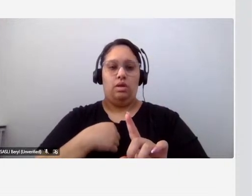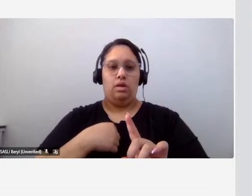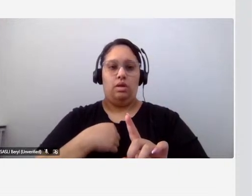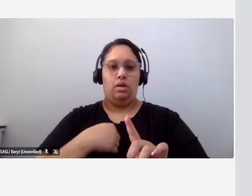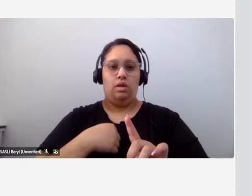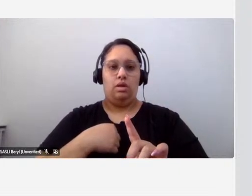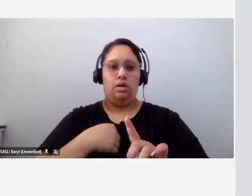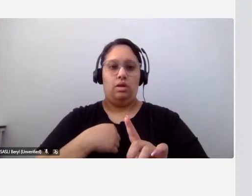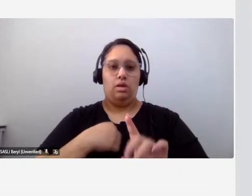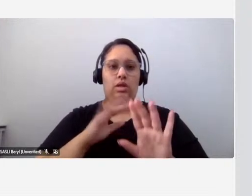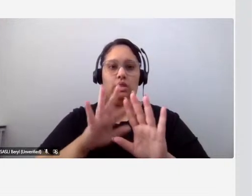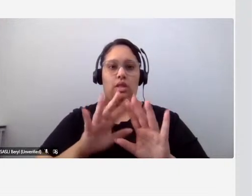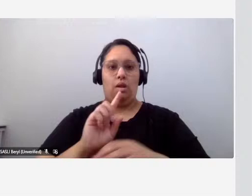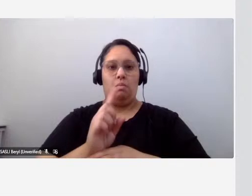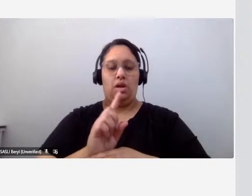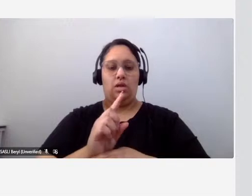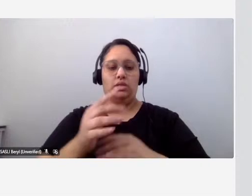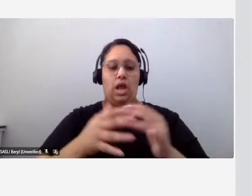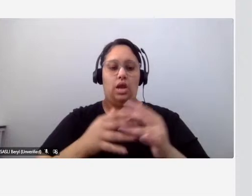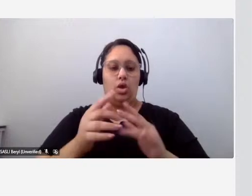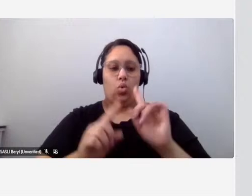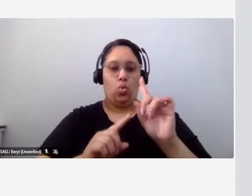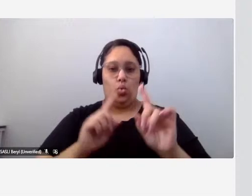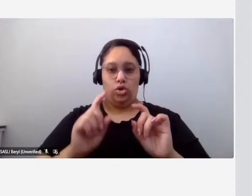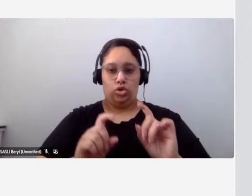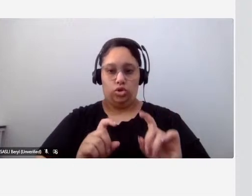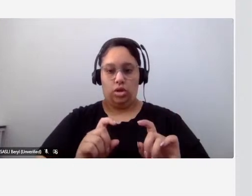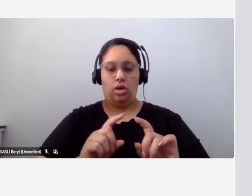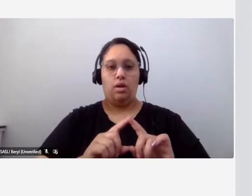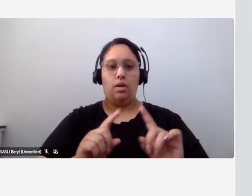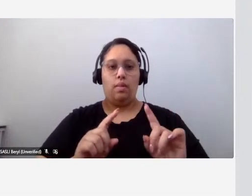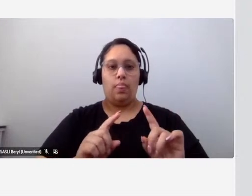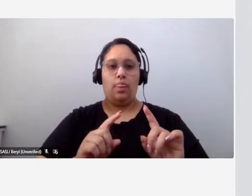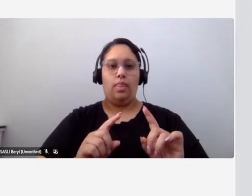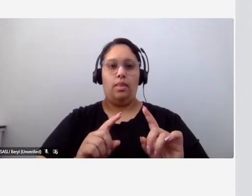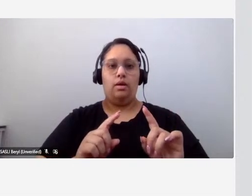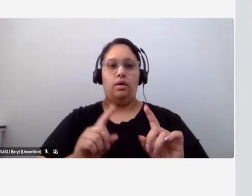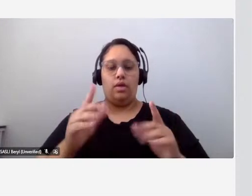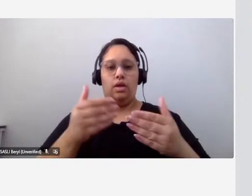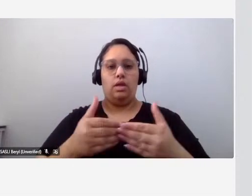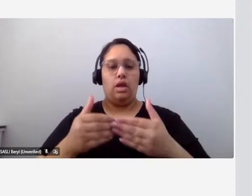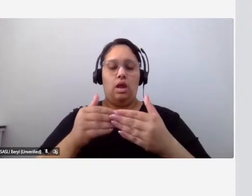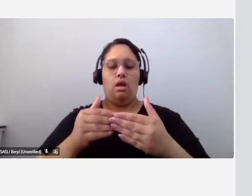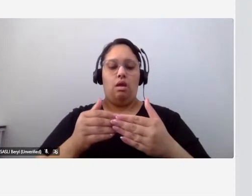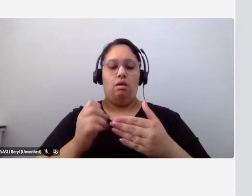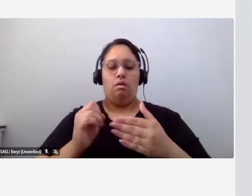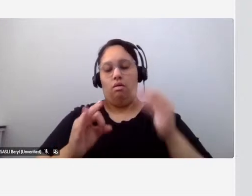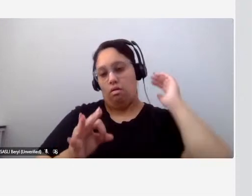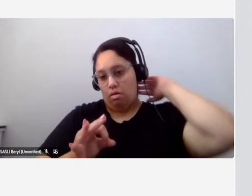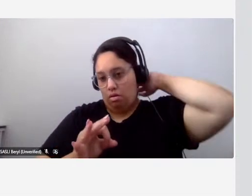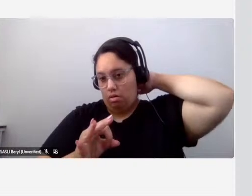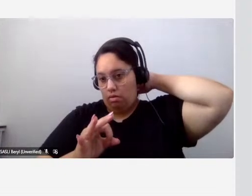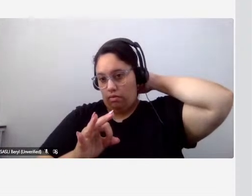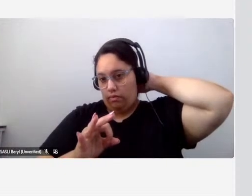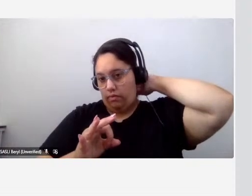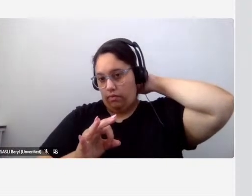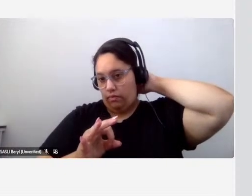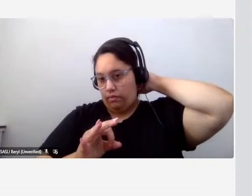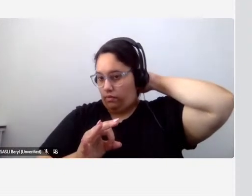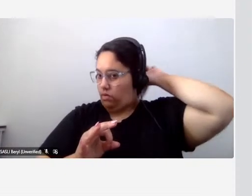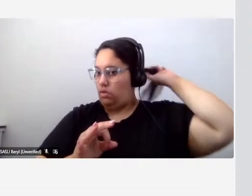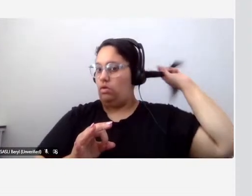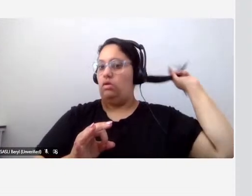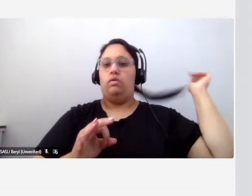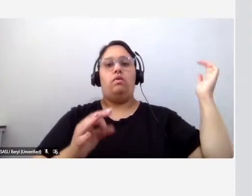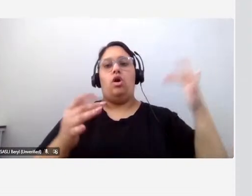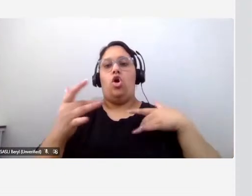is 10 minutes for any questions. So I'm going to, that takes care of the concern that was raised as